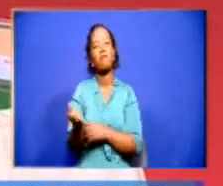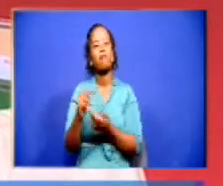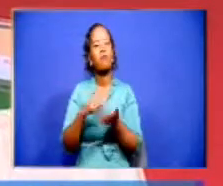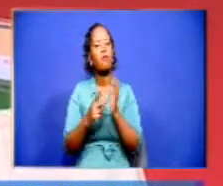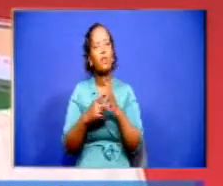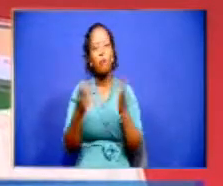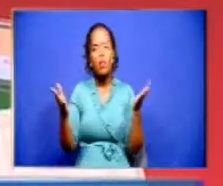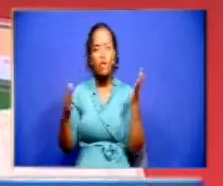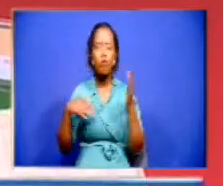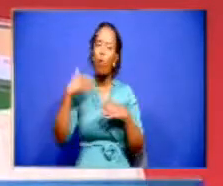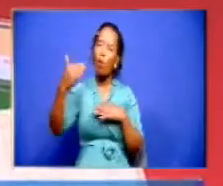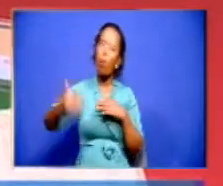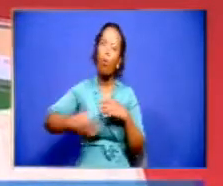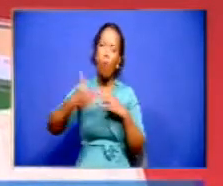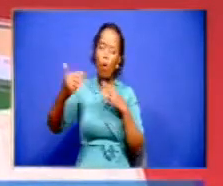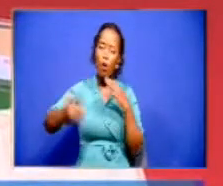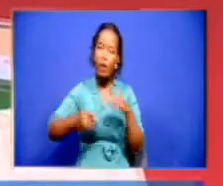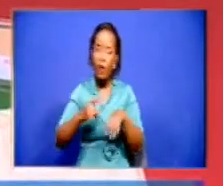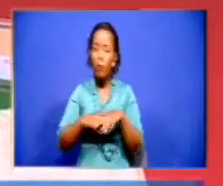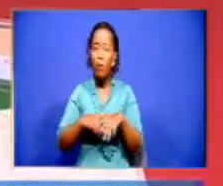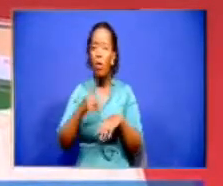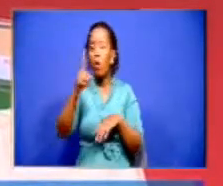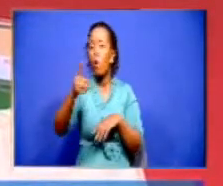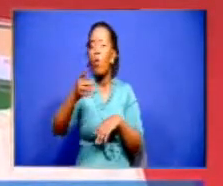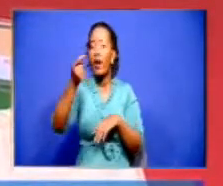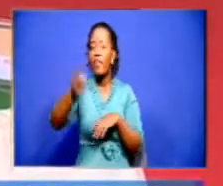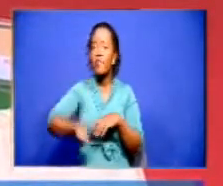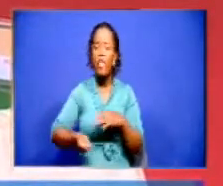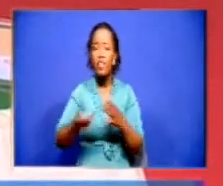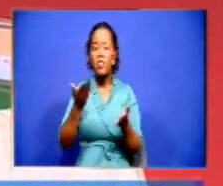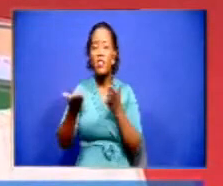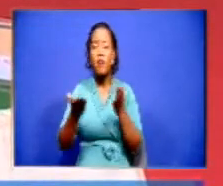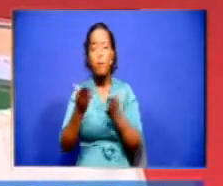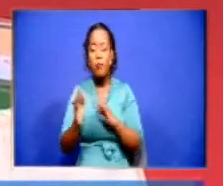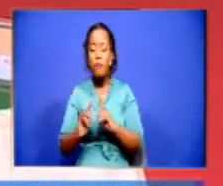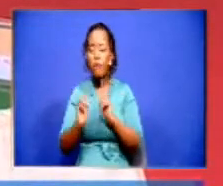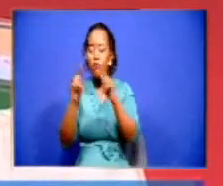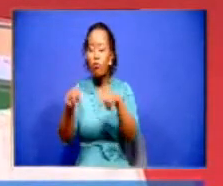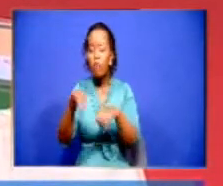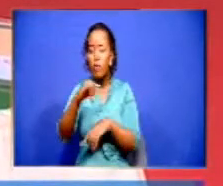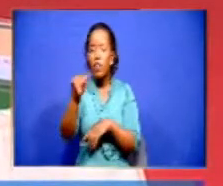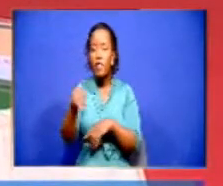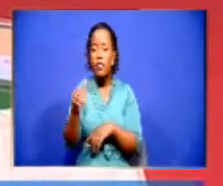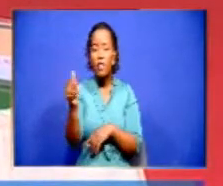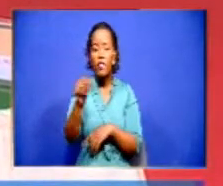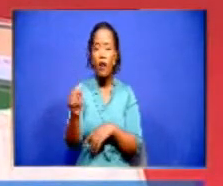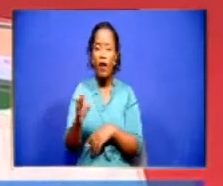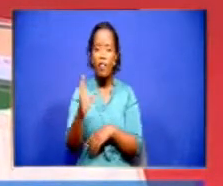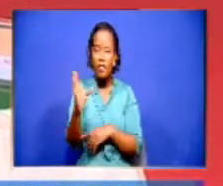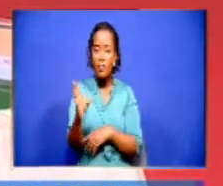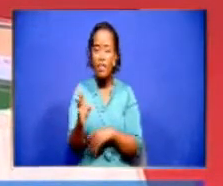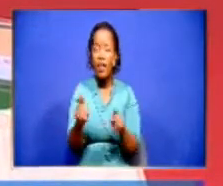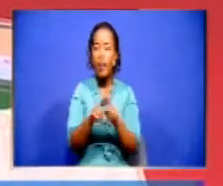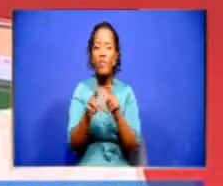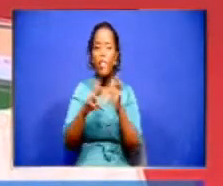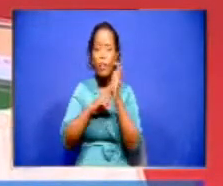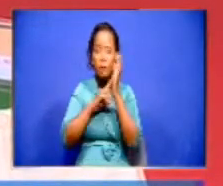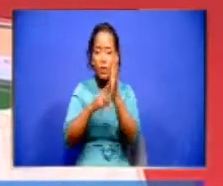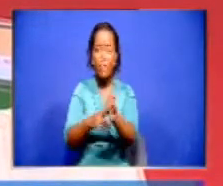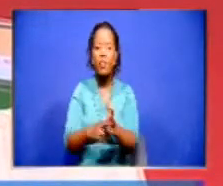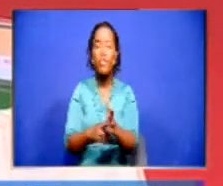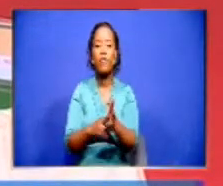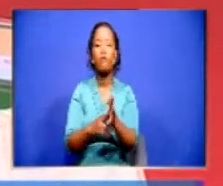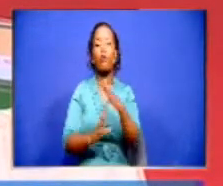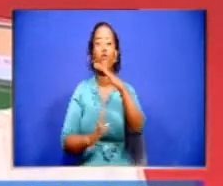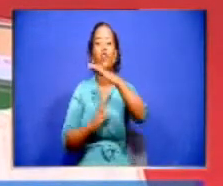all times, one of the judges would have to appear in the JSC, or Judicial Service Commission, as a representative of